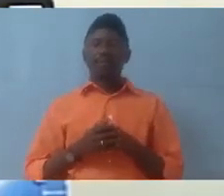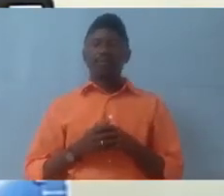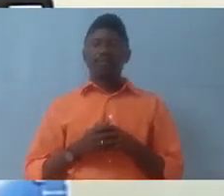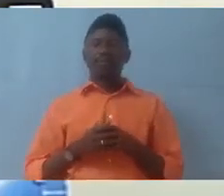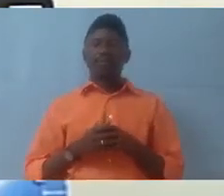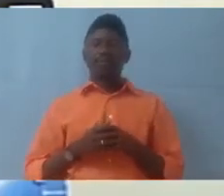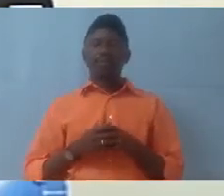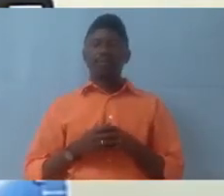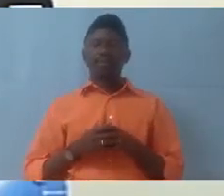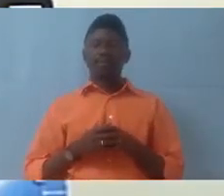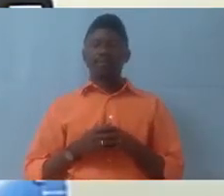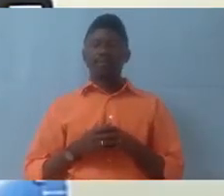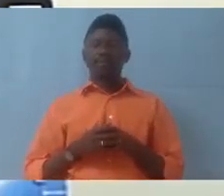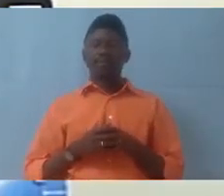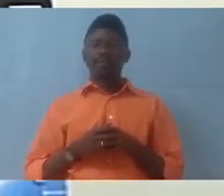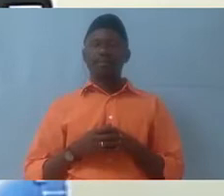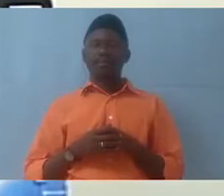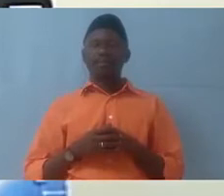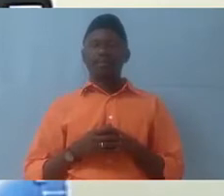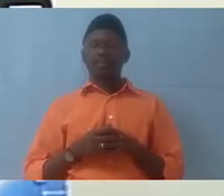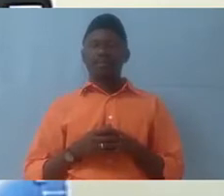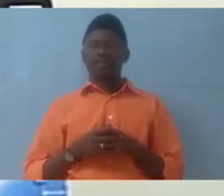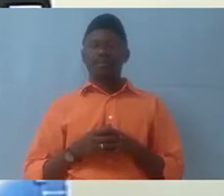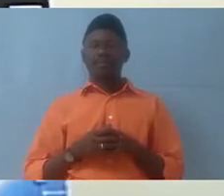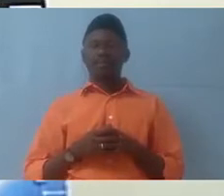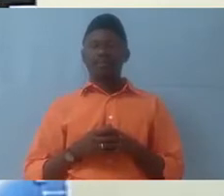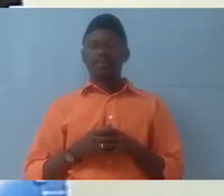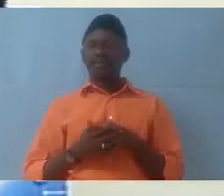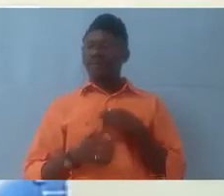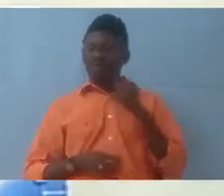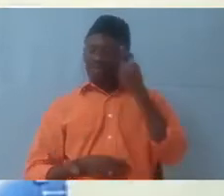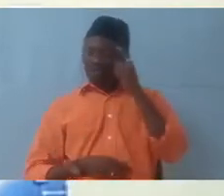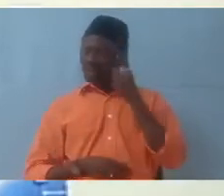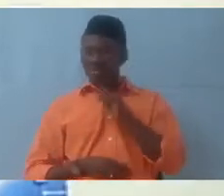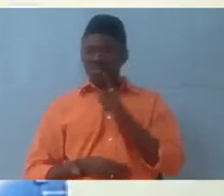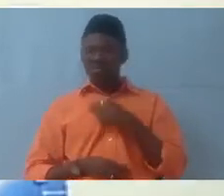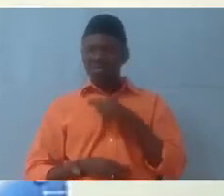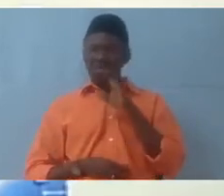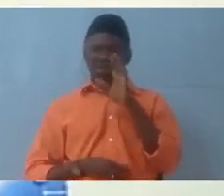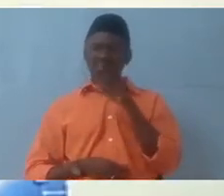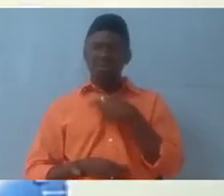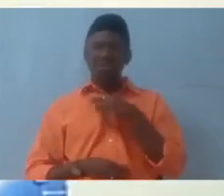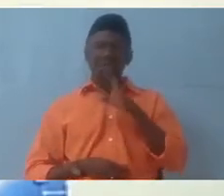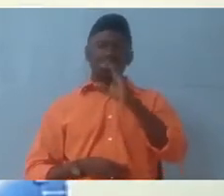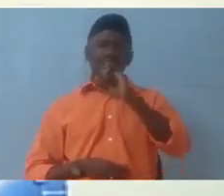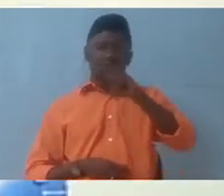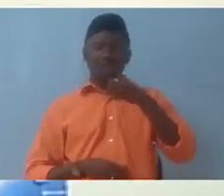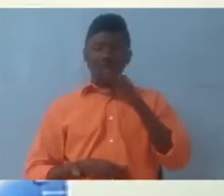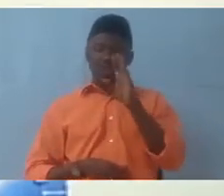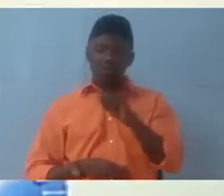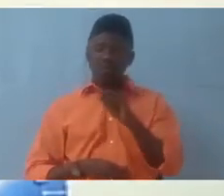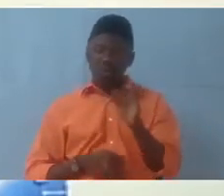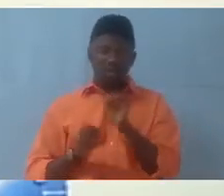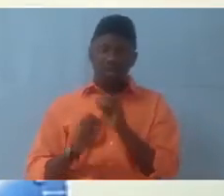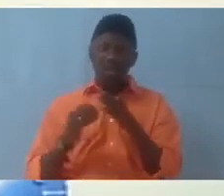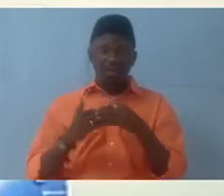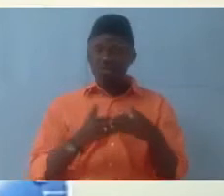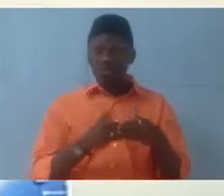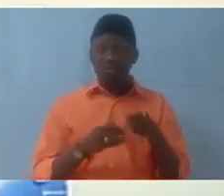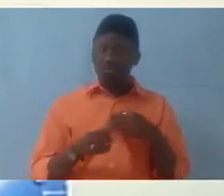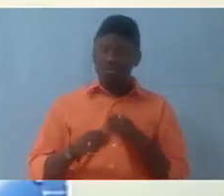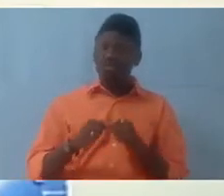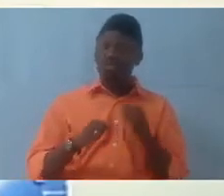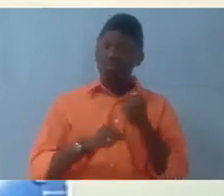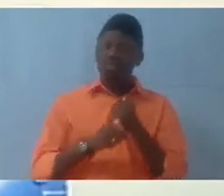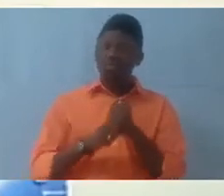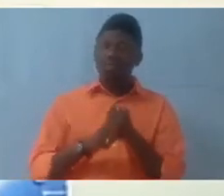that he took some action in the subsequent release of the his worship jaite foko mako de ndax gisuma ben